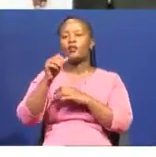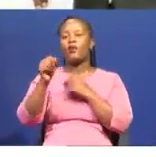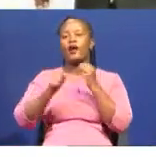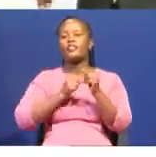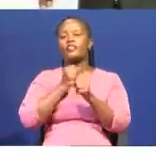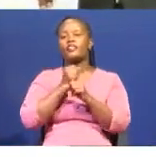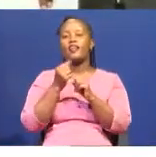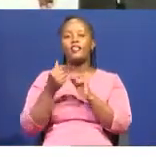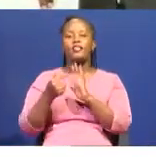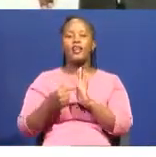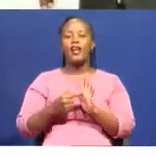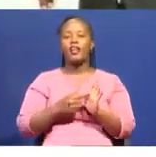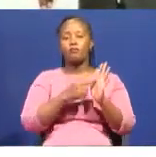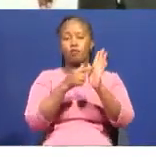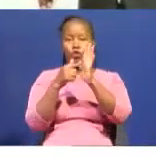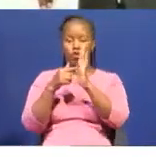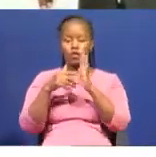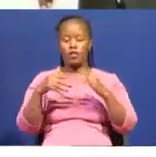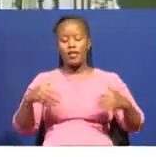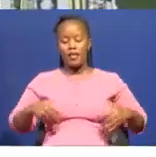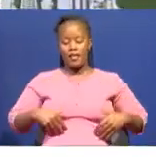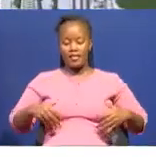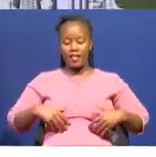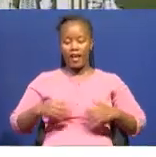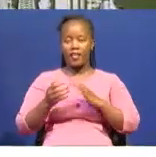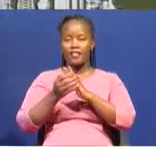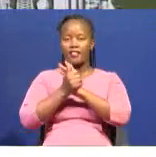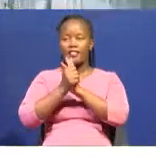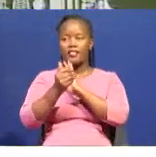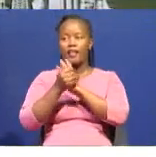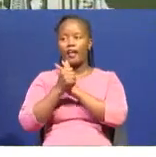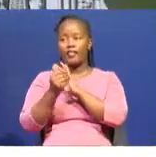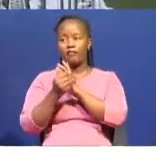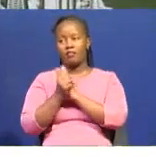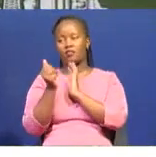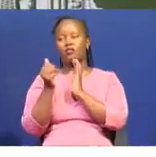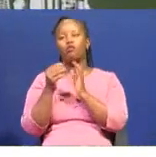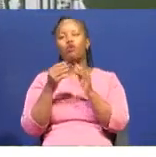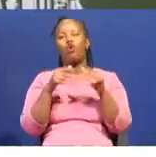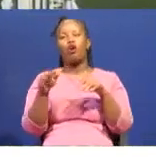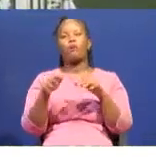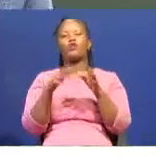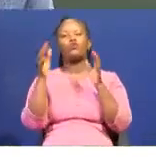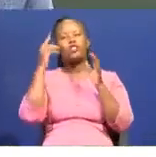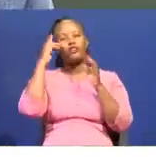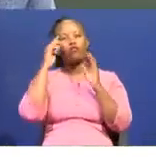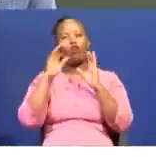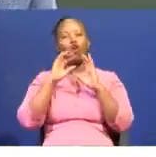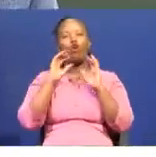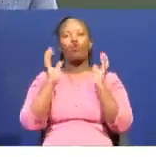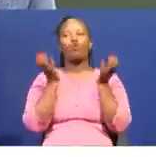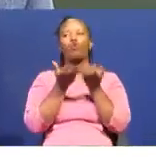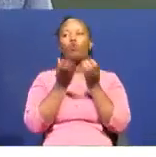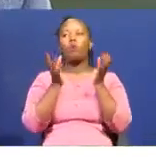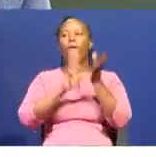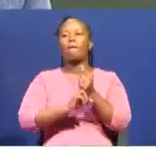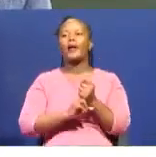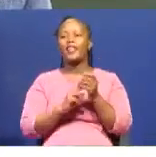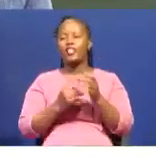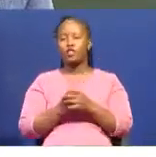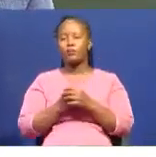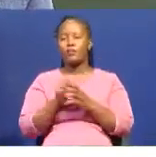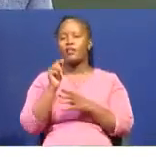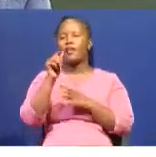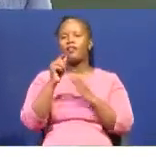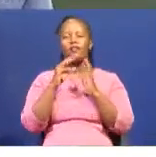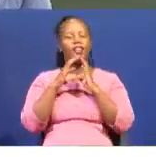exhibition, Young Scientist and Technology Exhibition, opening doors for global collaboration. To say it has become a